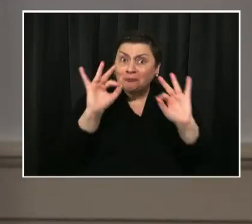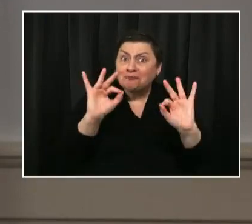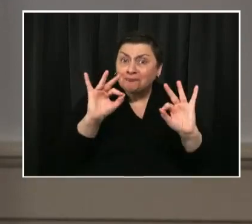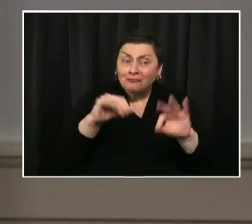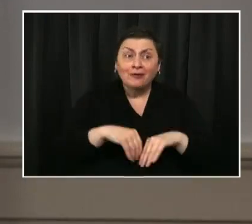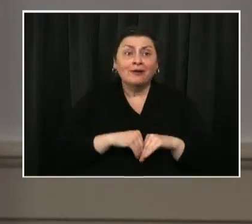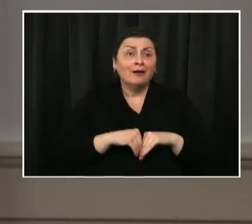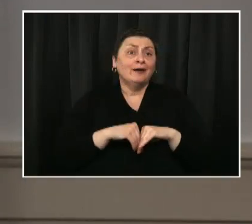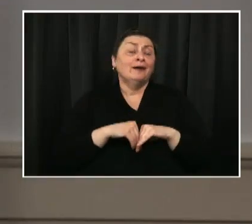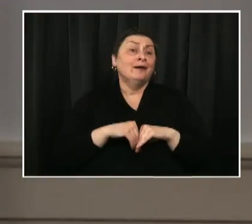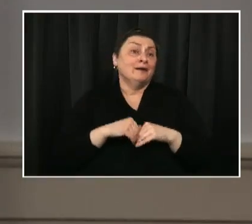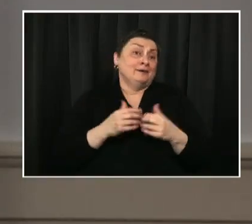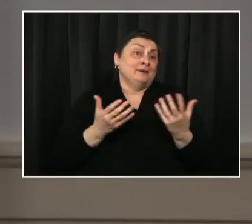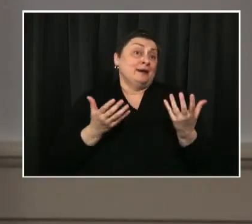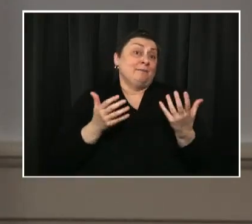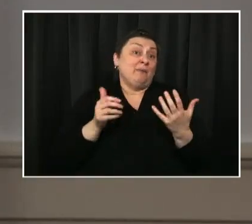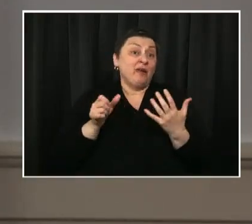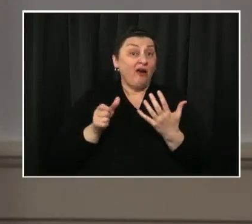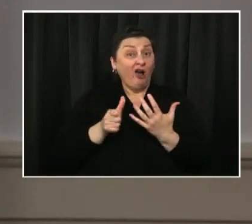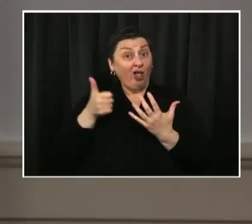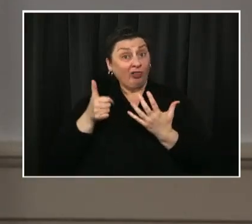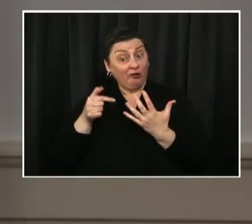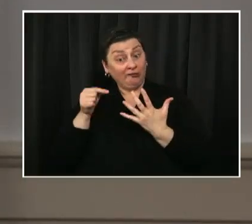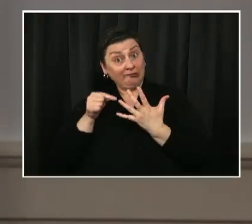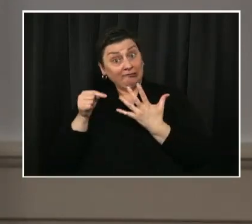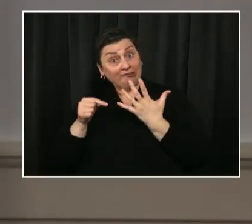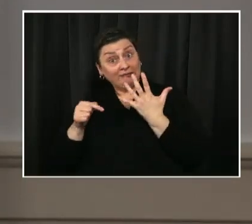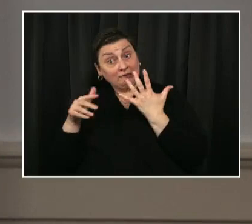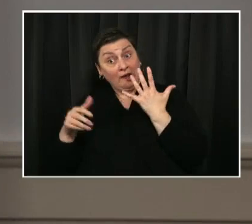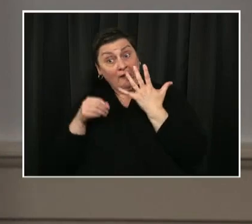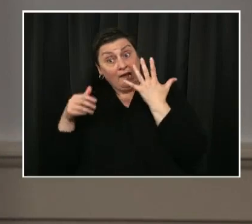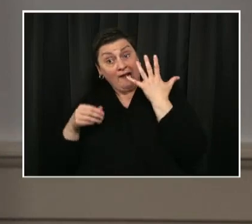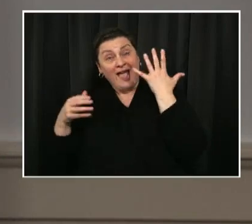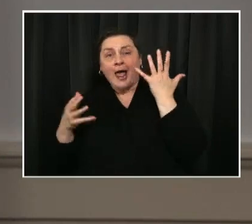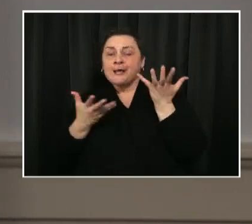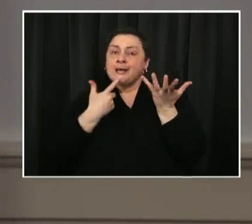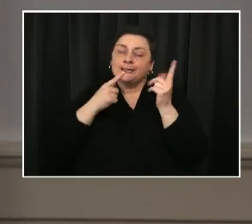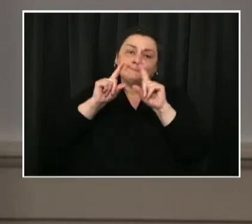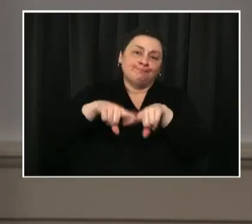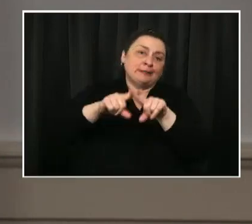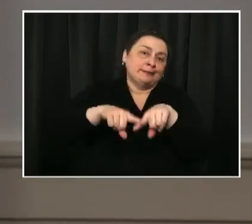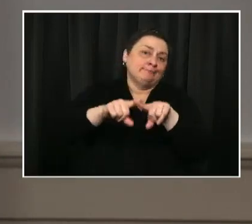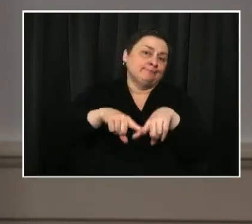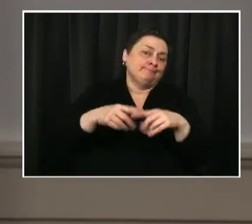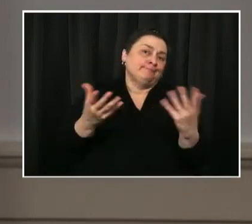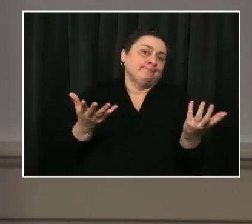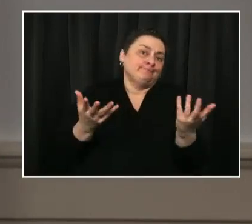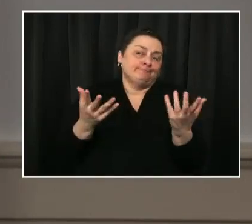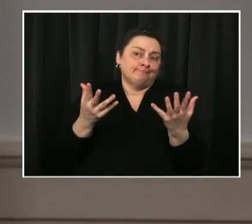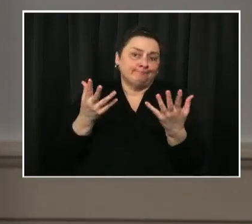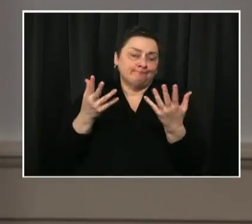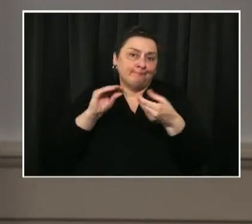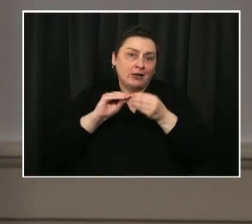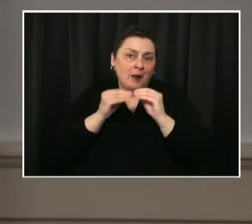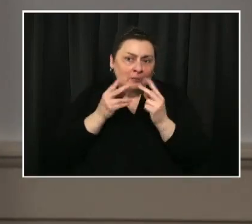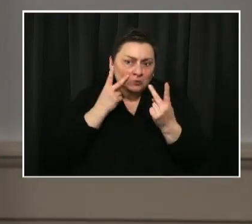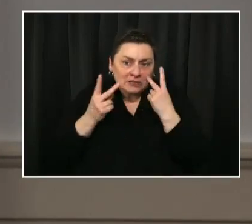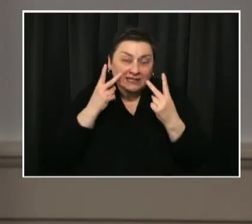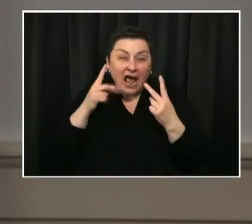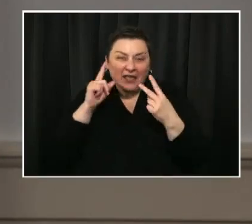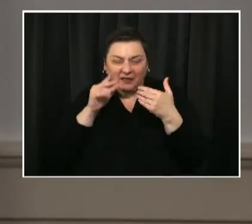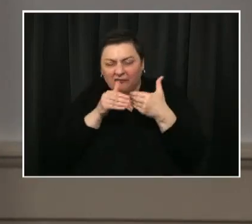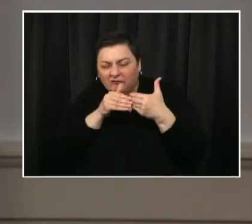measures might be needed, I think would really depend on what we see. I think over the next few